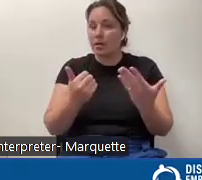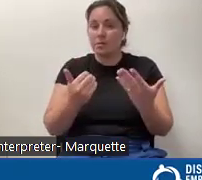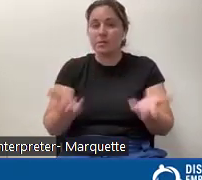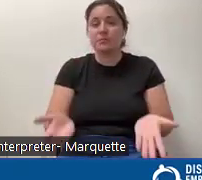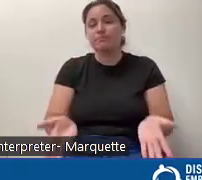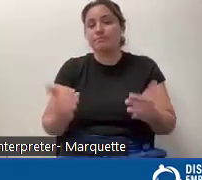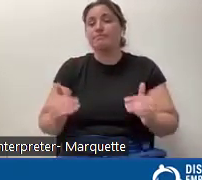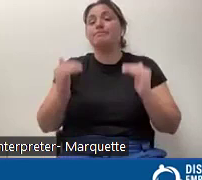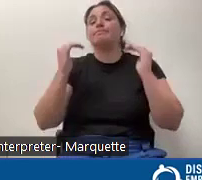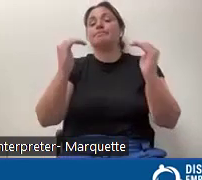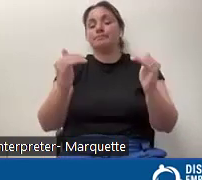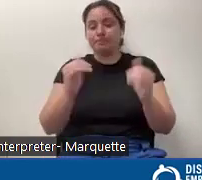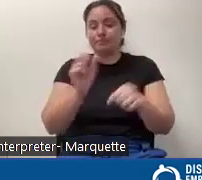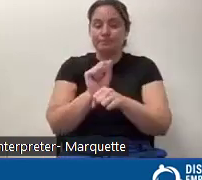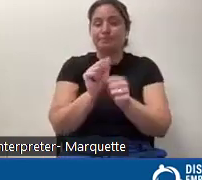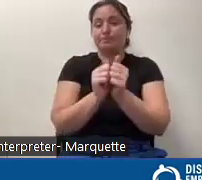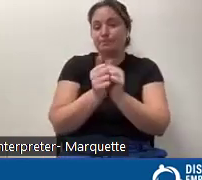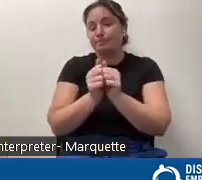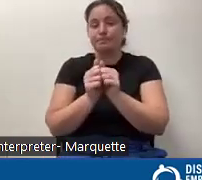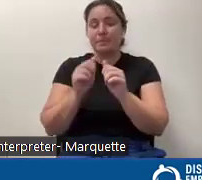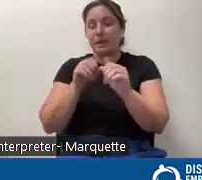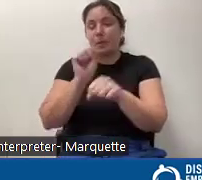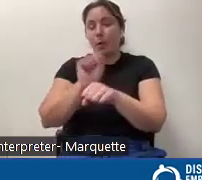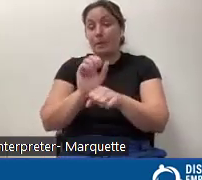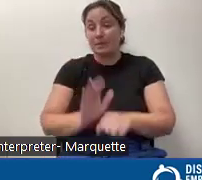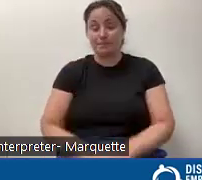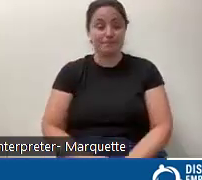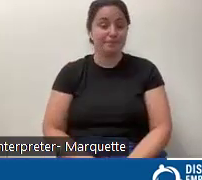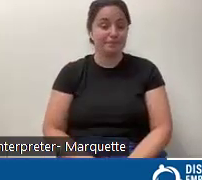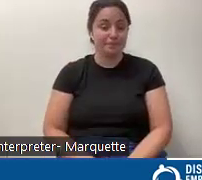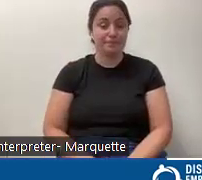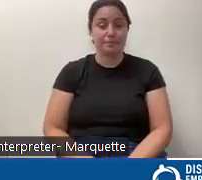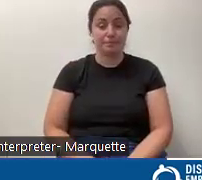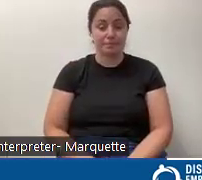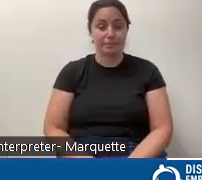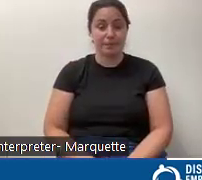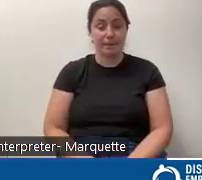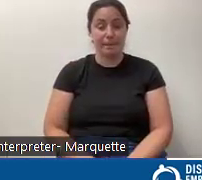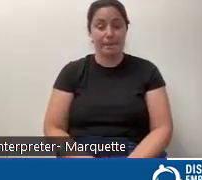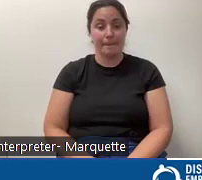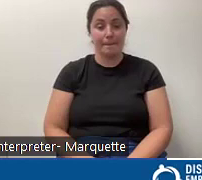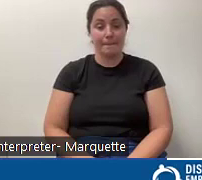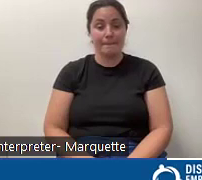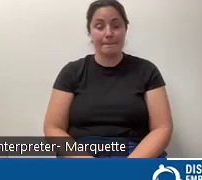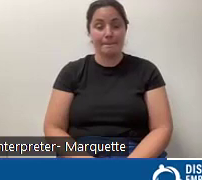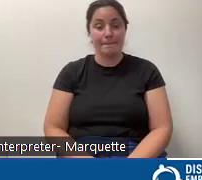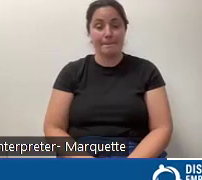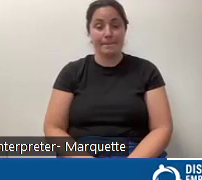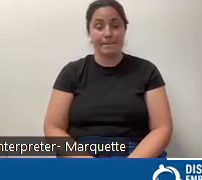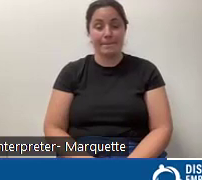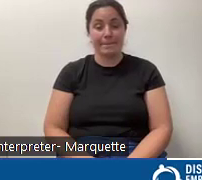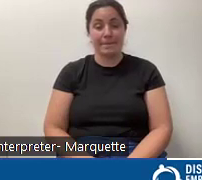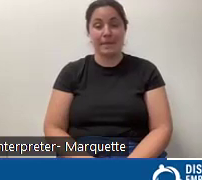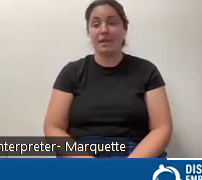with disabilities. And we can go to the next slide. So during today's event, we're